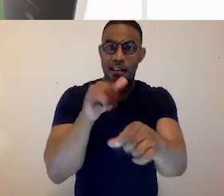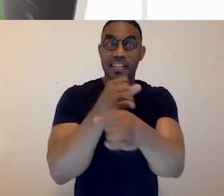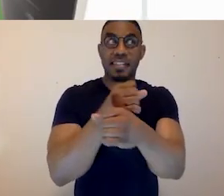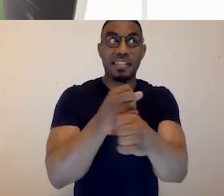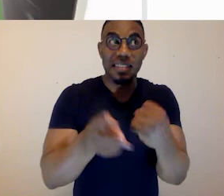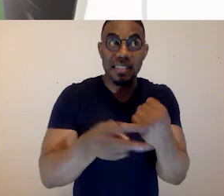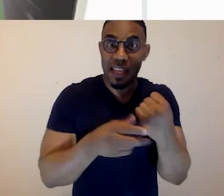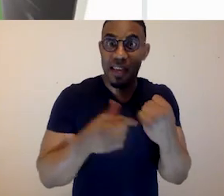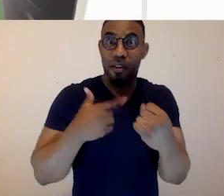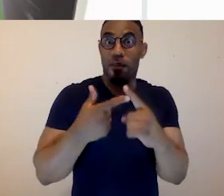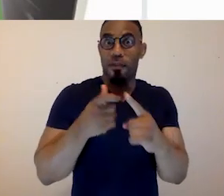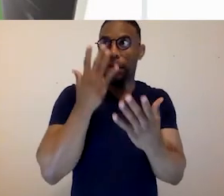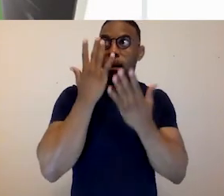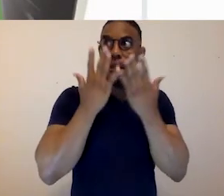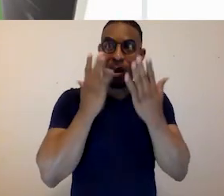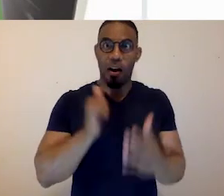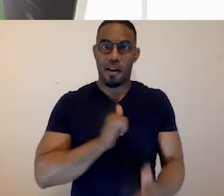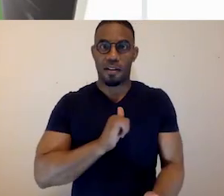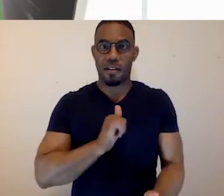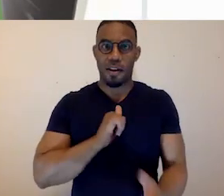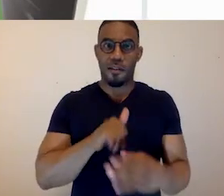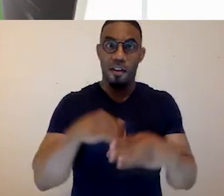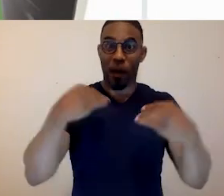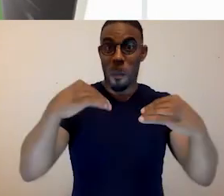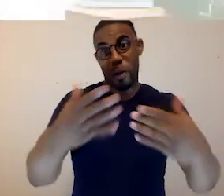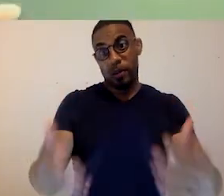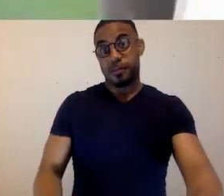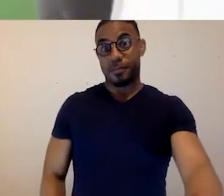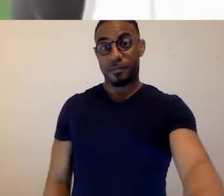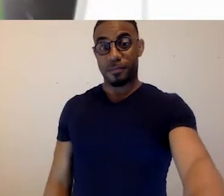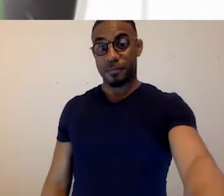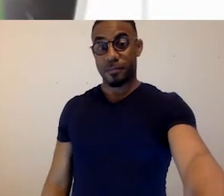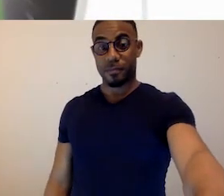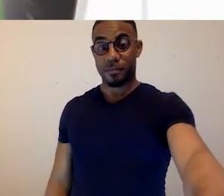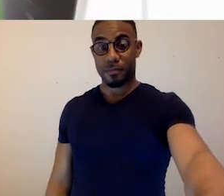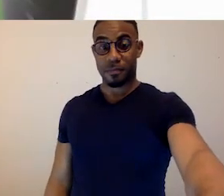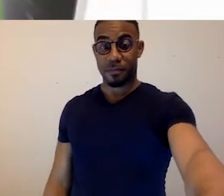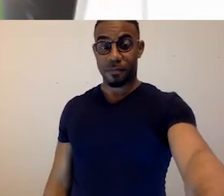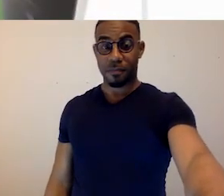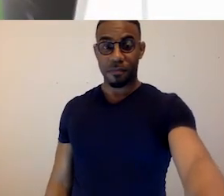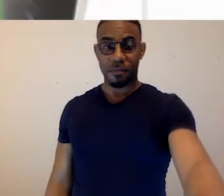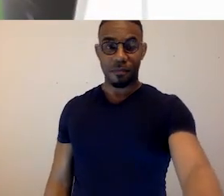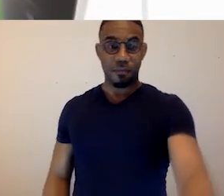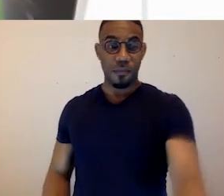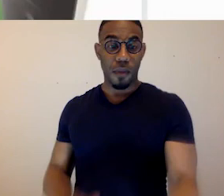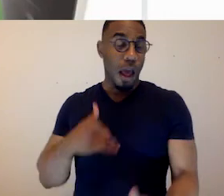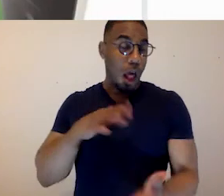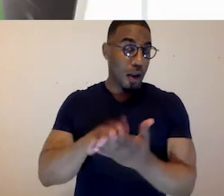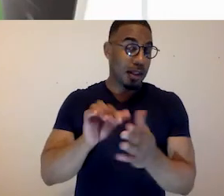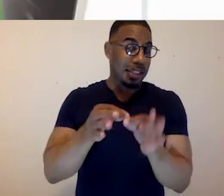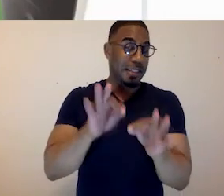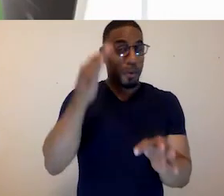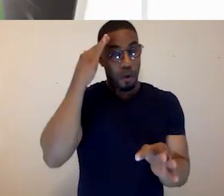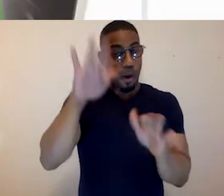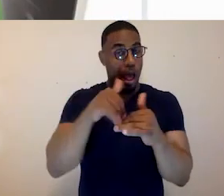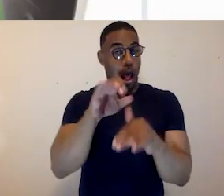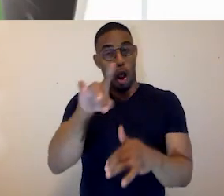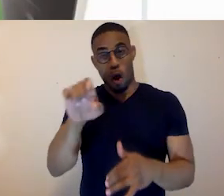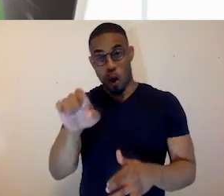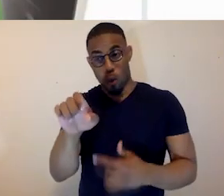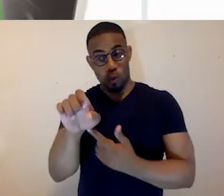save us from embarrassing ourselves in the market. I learned that simply knowing how to